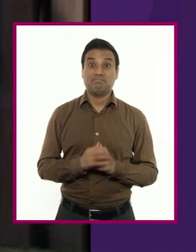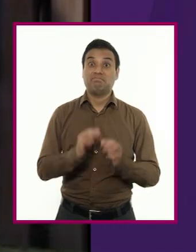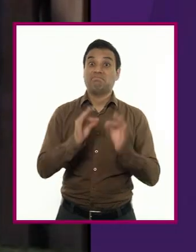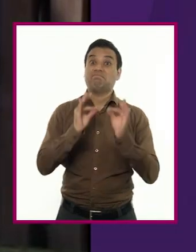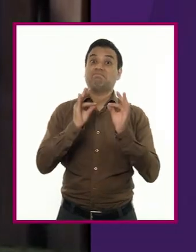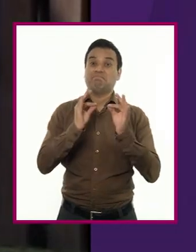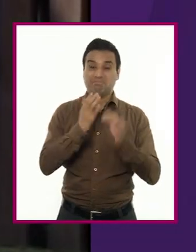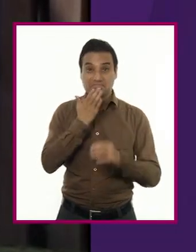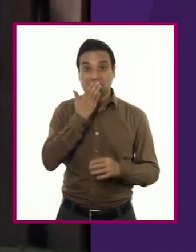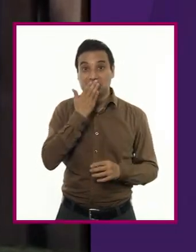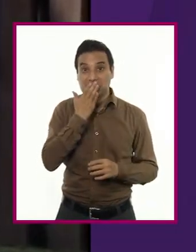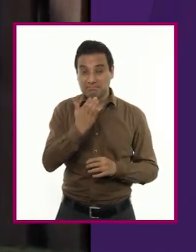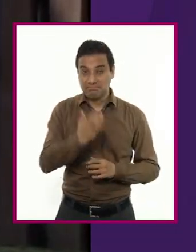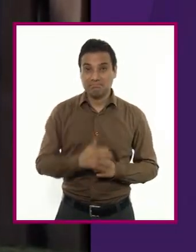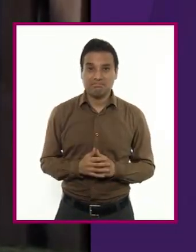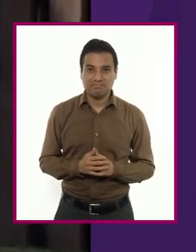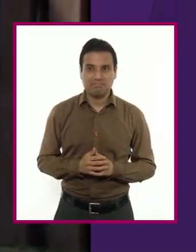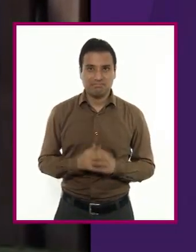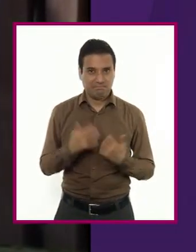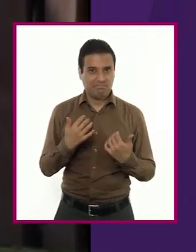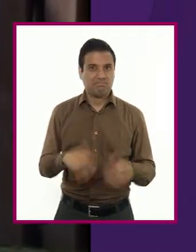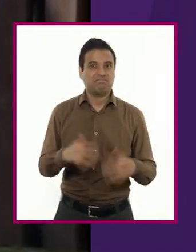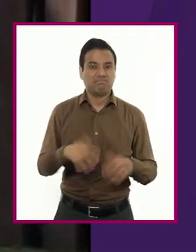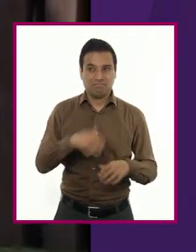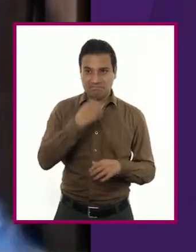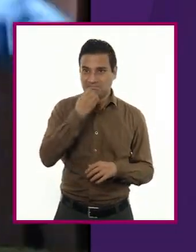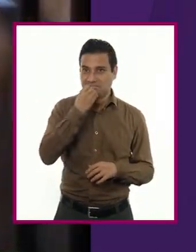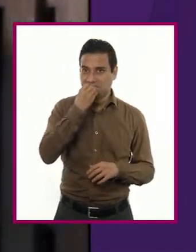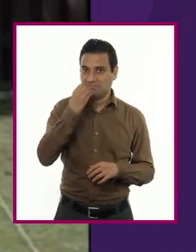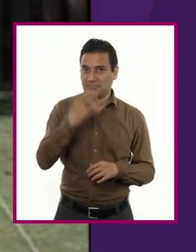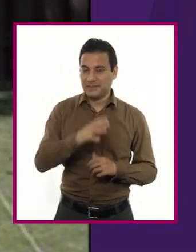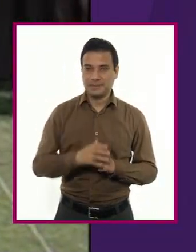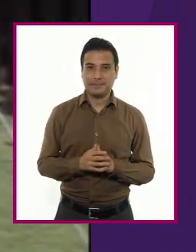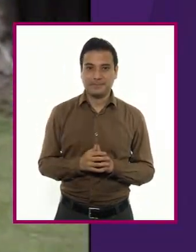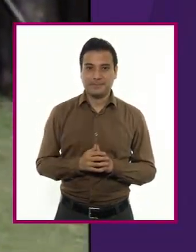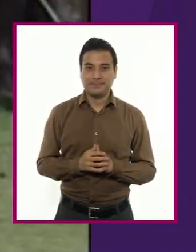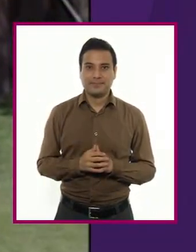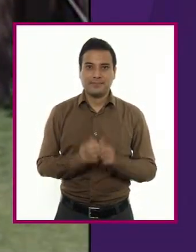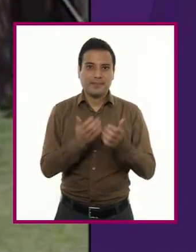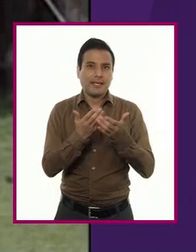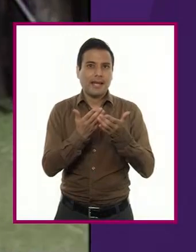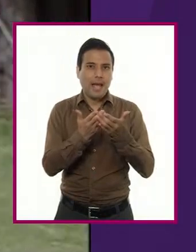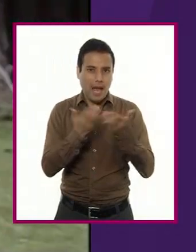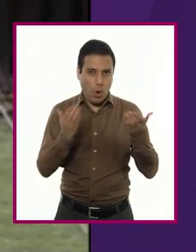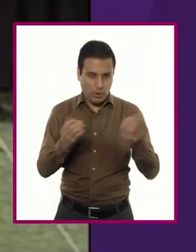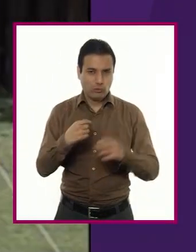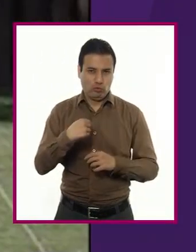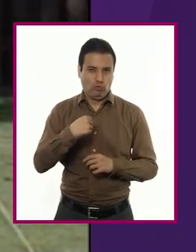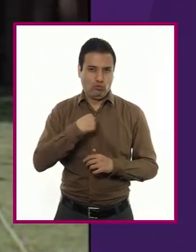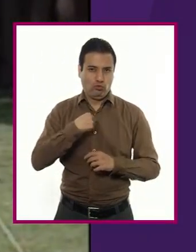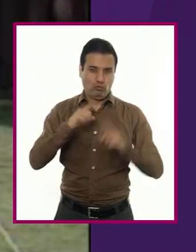Great. Woo, fantastic. Now, why don't you take one of me? Yeah.